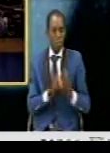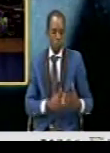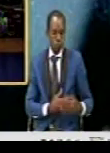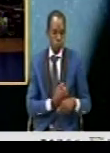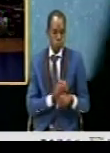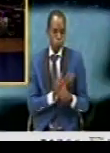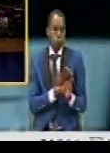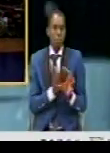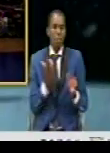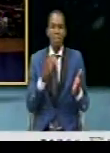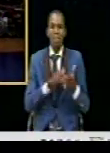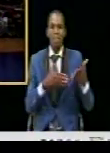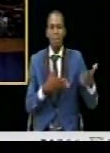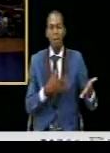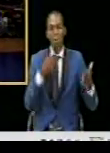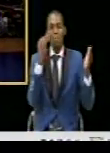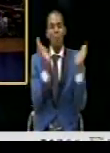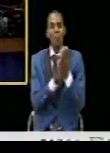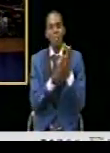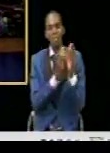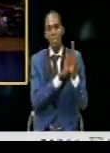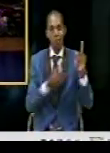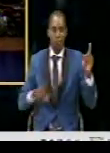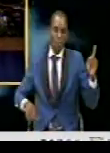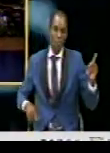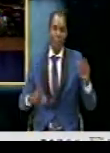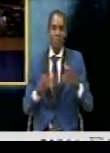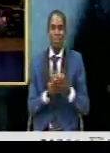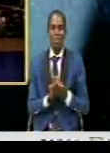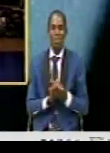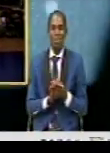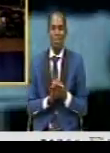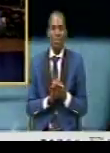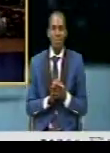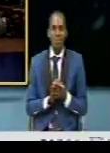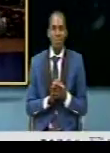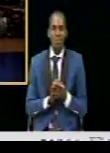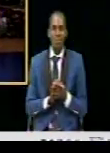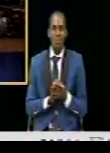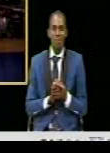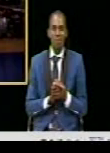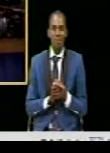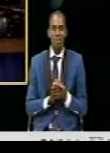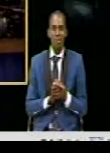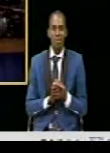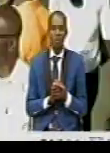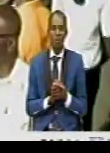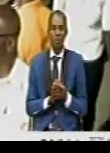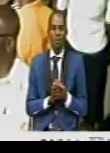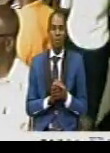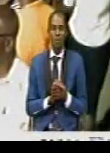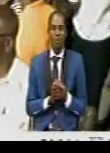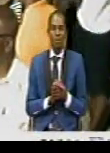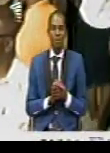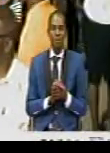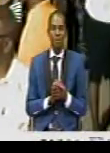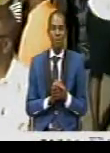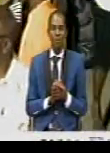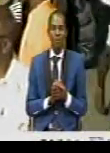last amen, I put my hand there. I cannot find that surely again. Praise the Lord. Praise the Lord.